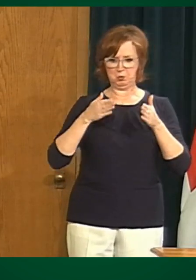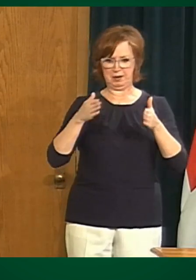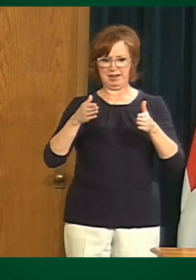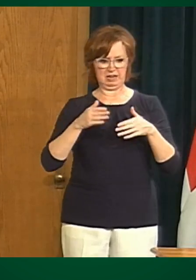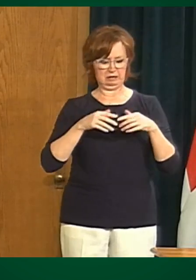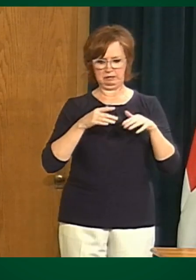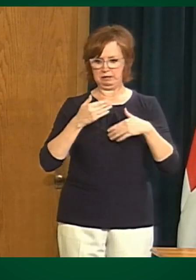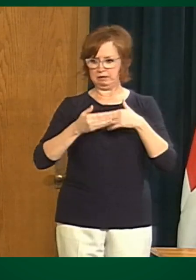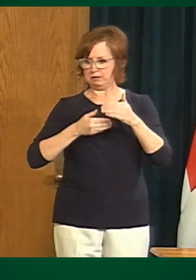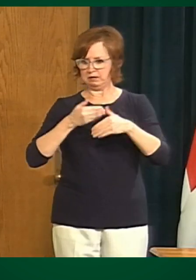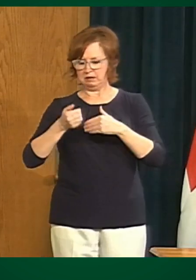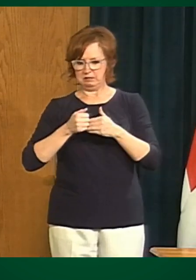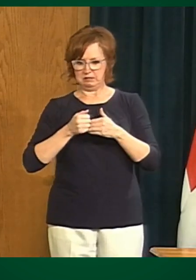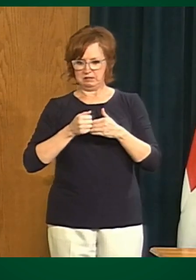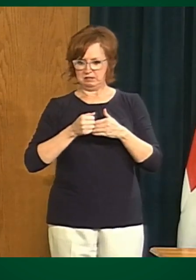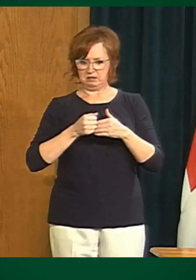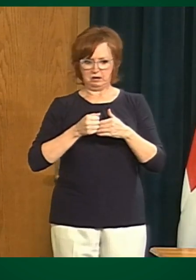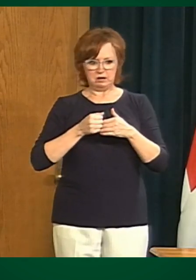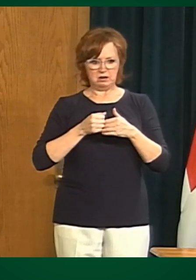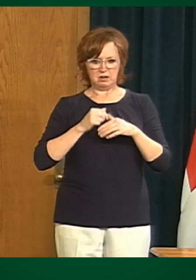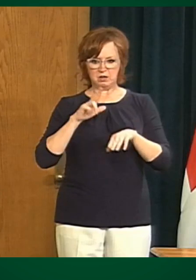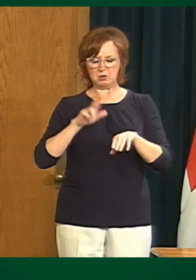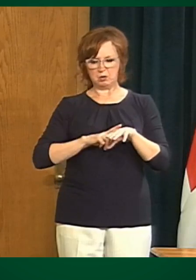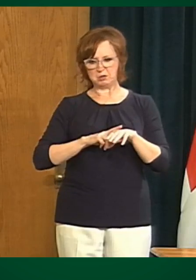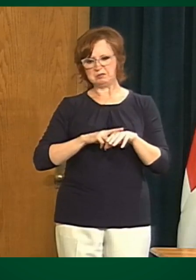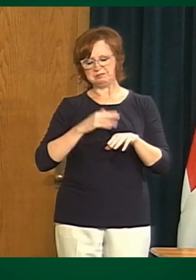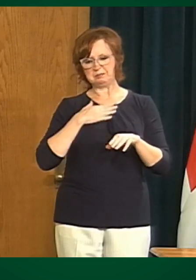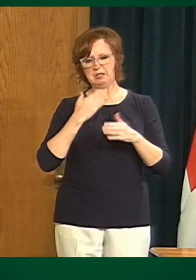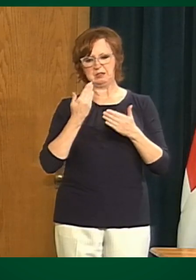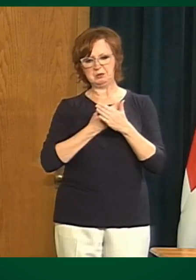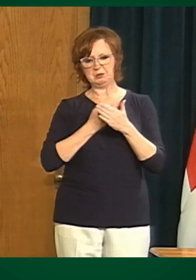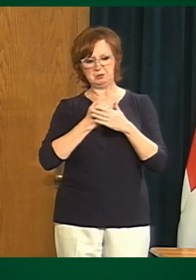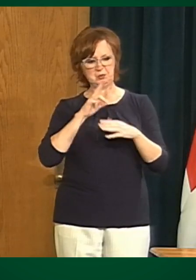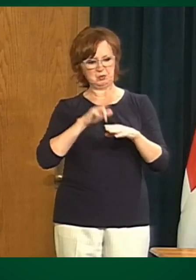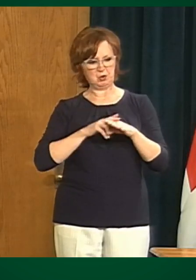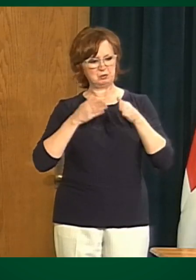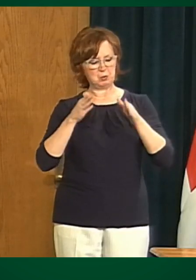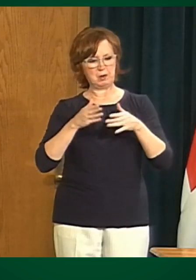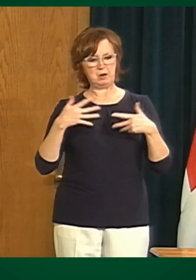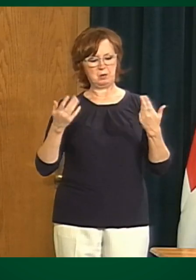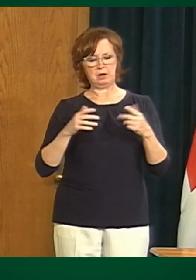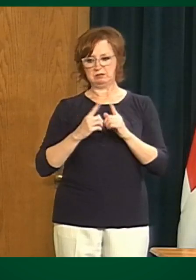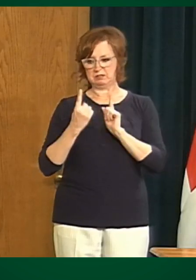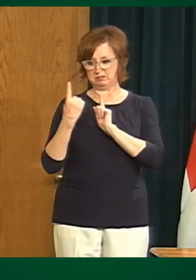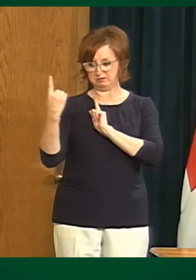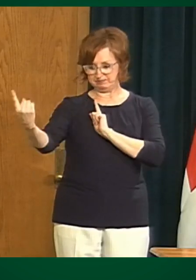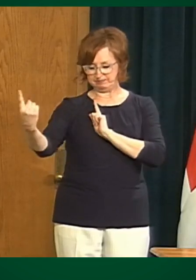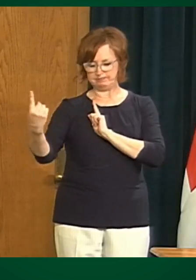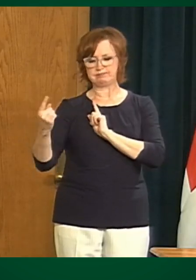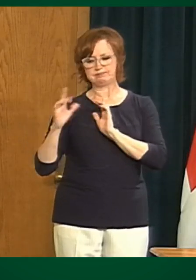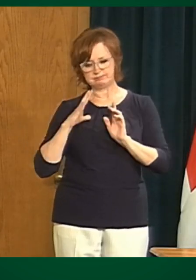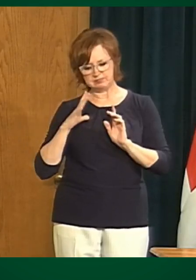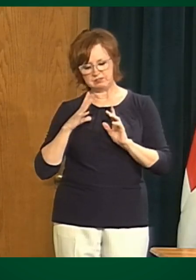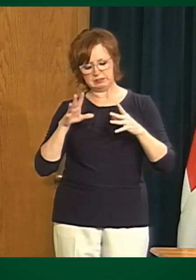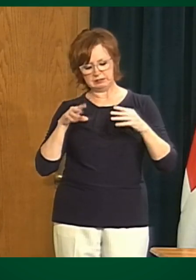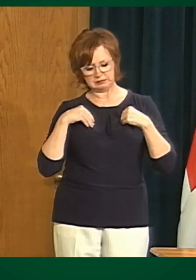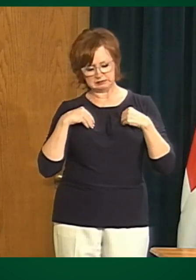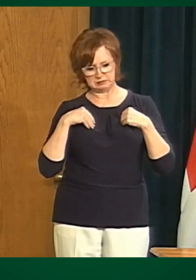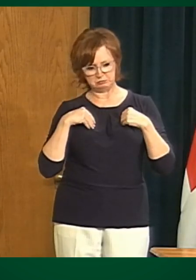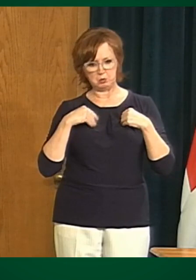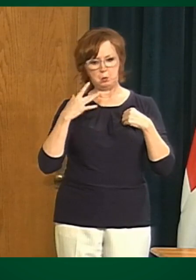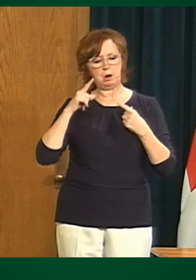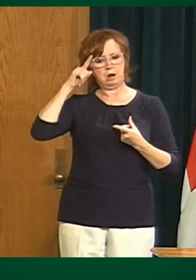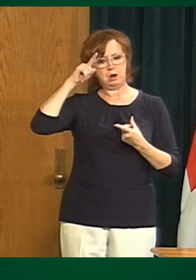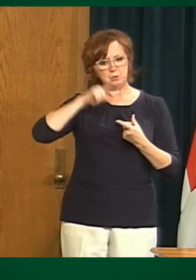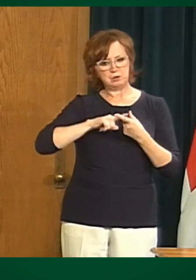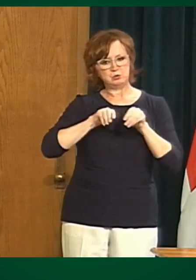we can thrive in the new normal in a way that keeps us safe and keeps our transmission risk low. So what that